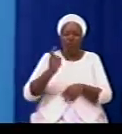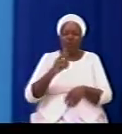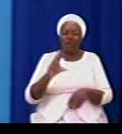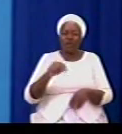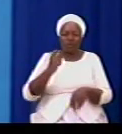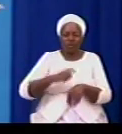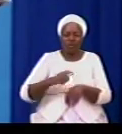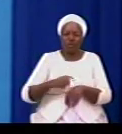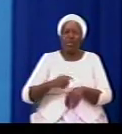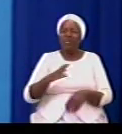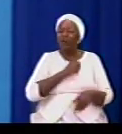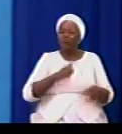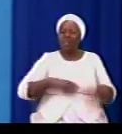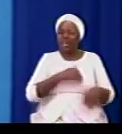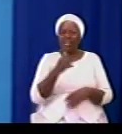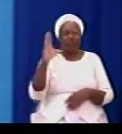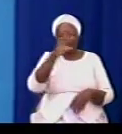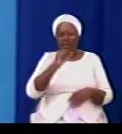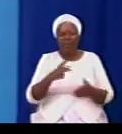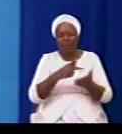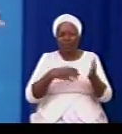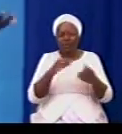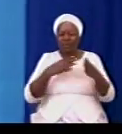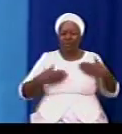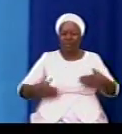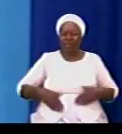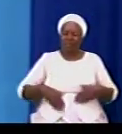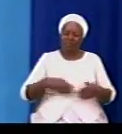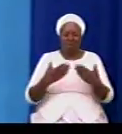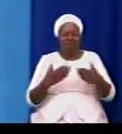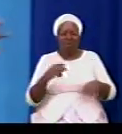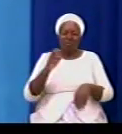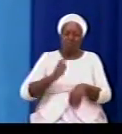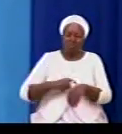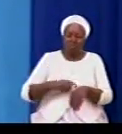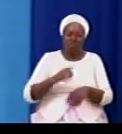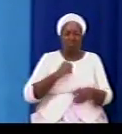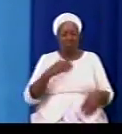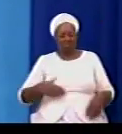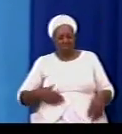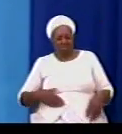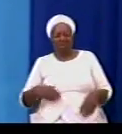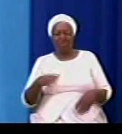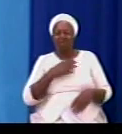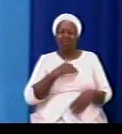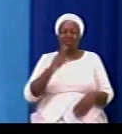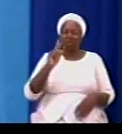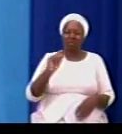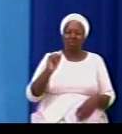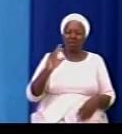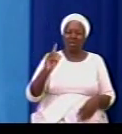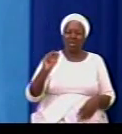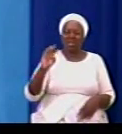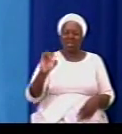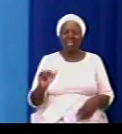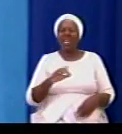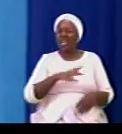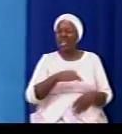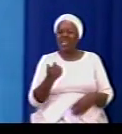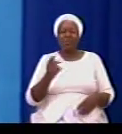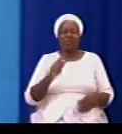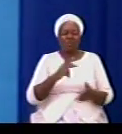bone, whether in the stomach, whether it's kidney, or whatever it is, any missing part of the body, create that now